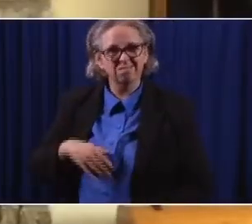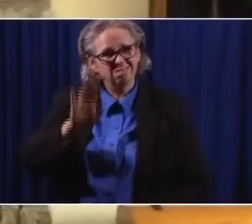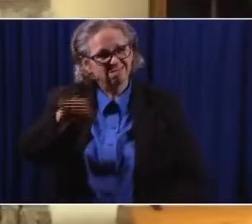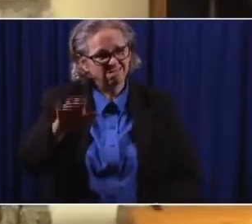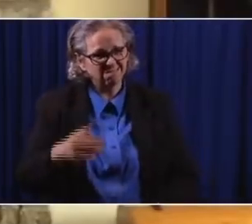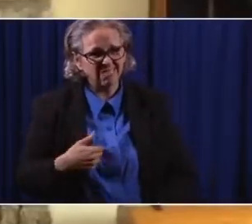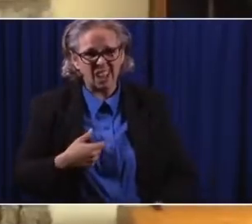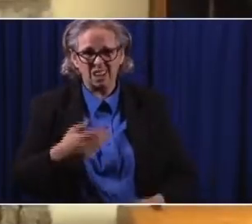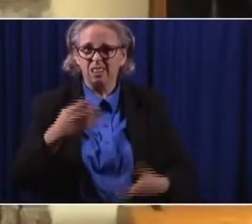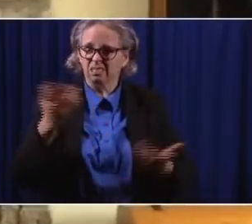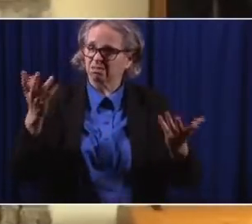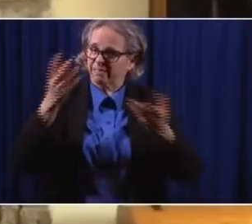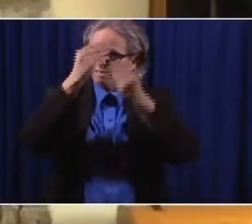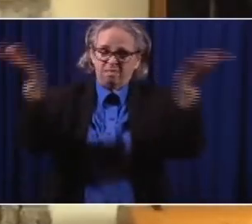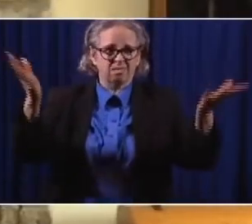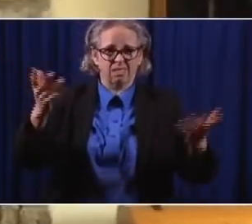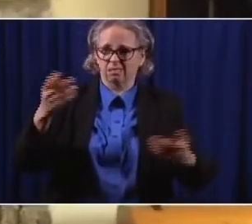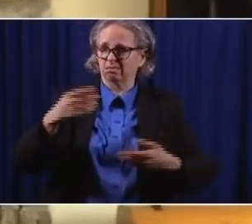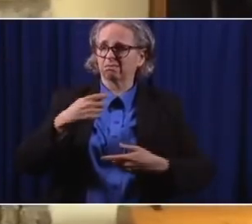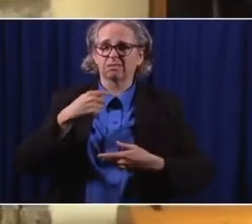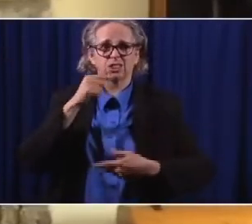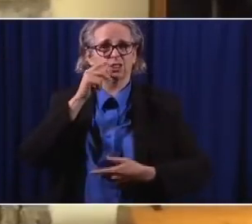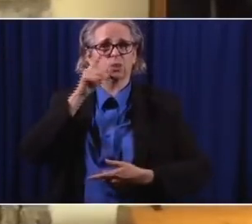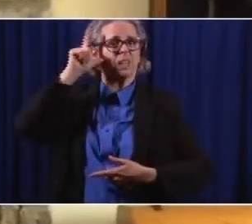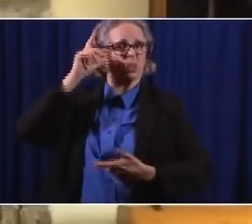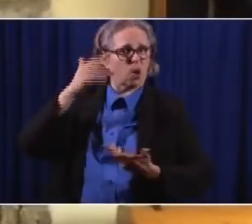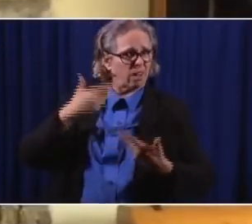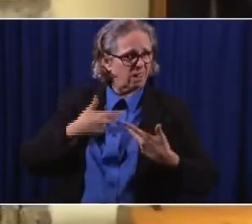and a couple concerns. One,